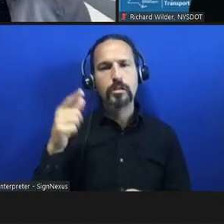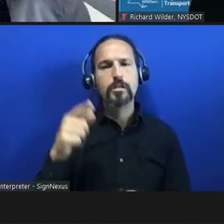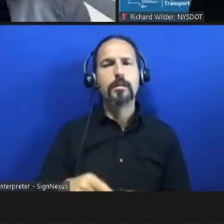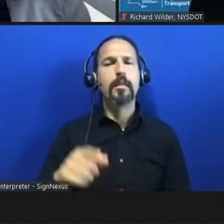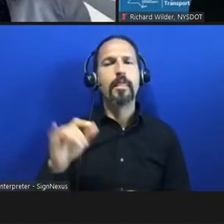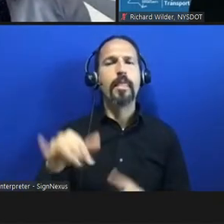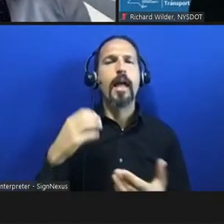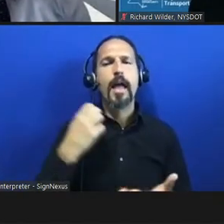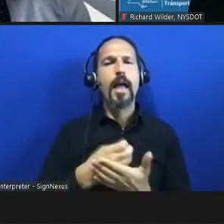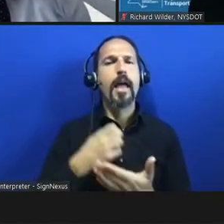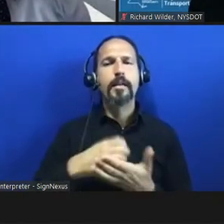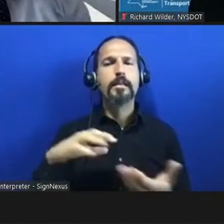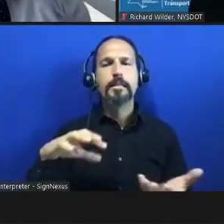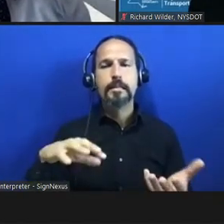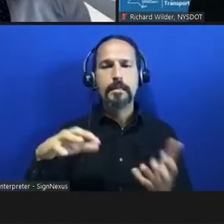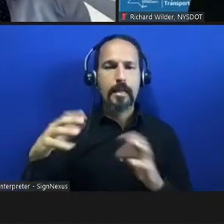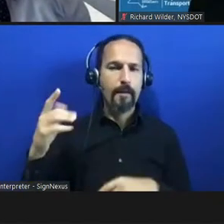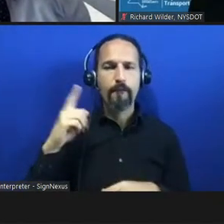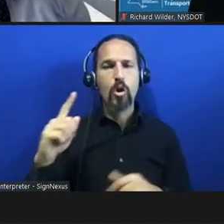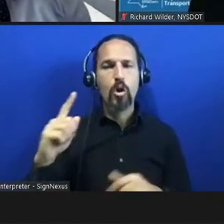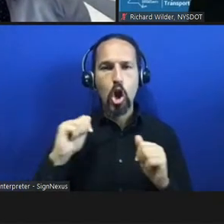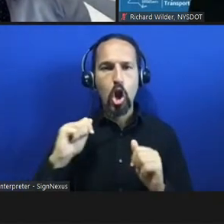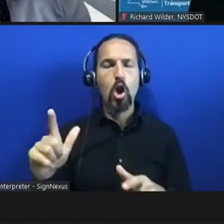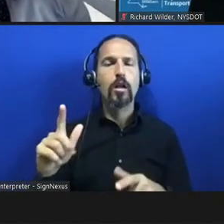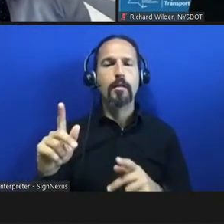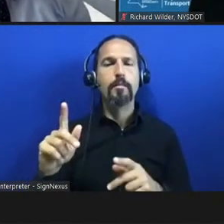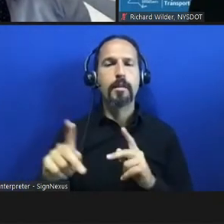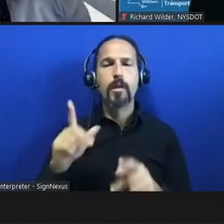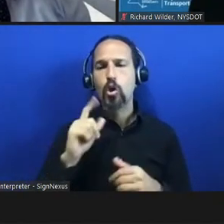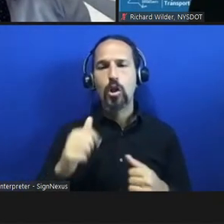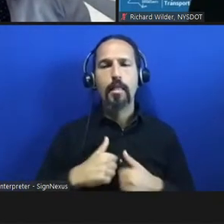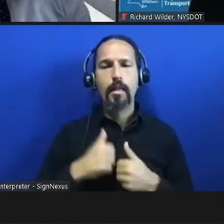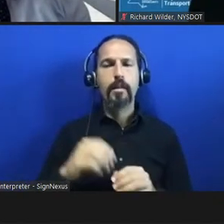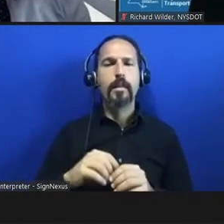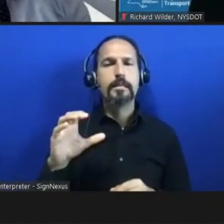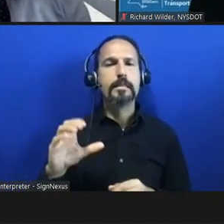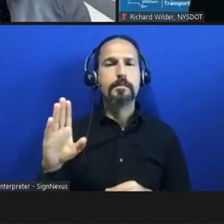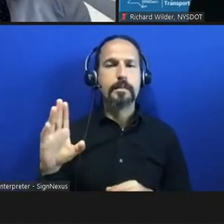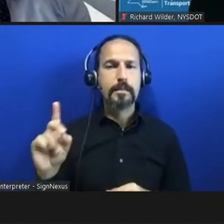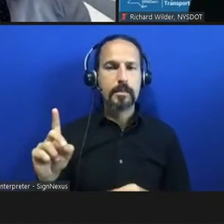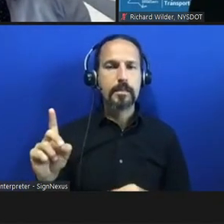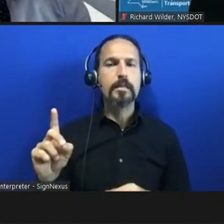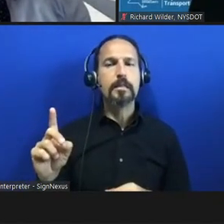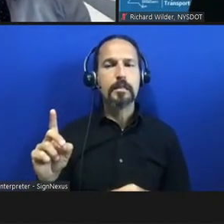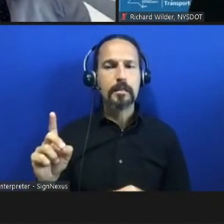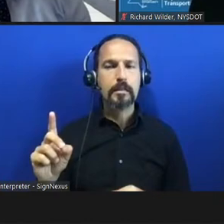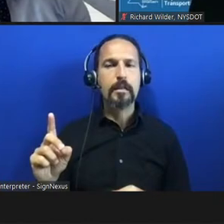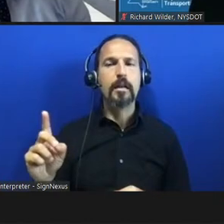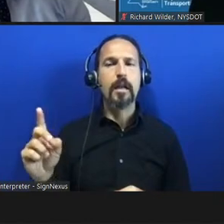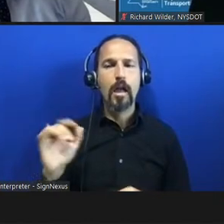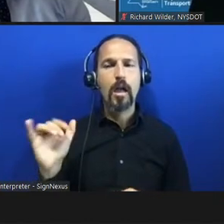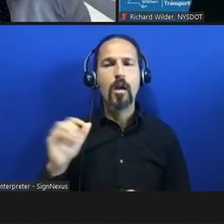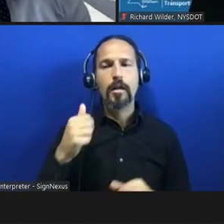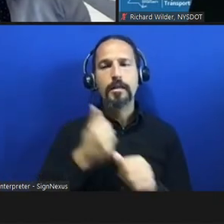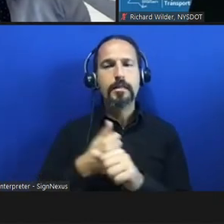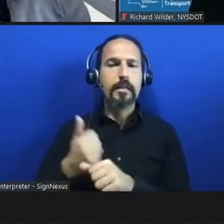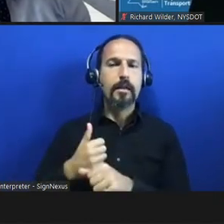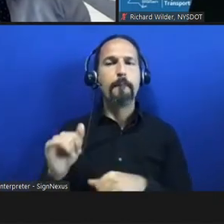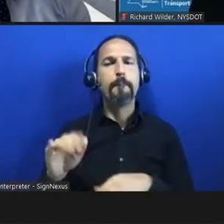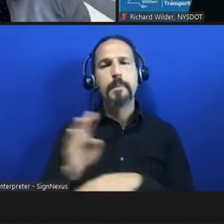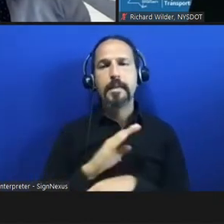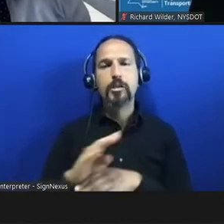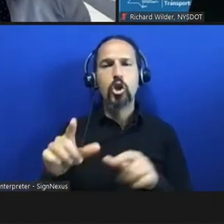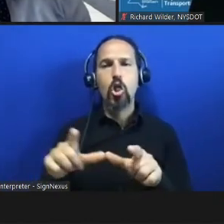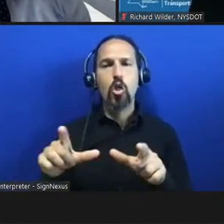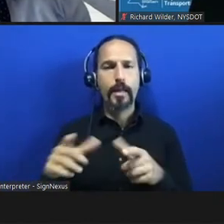economic disaster for everybody living in the central business district and every business located